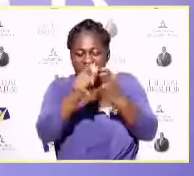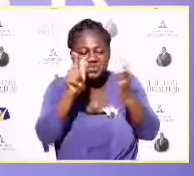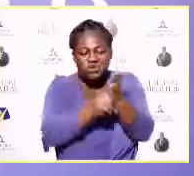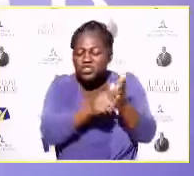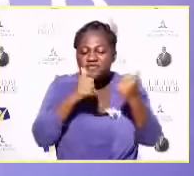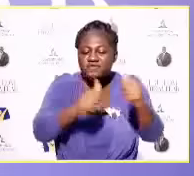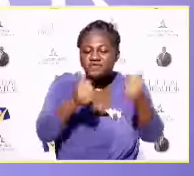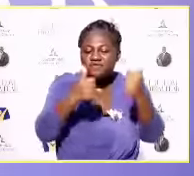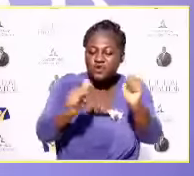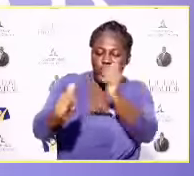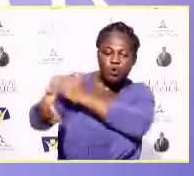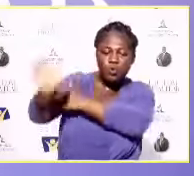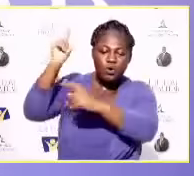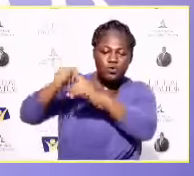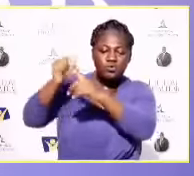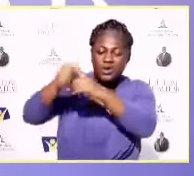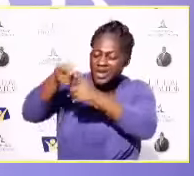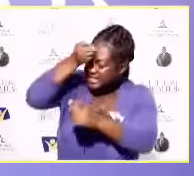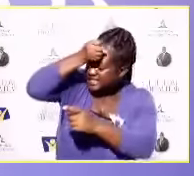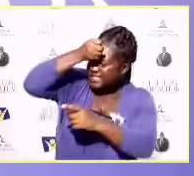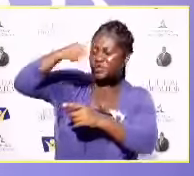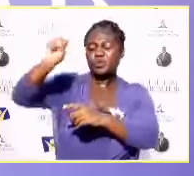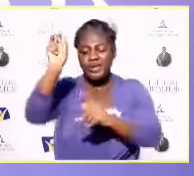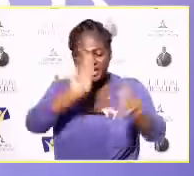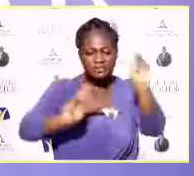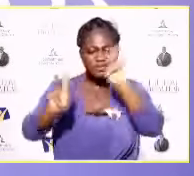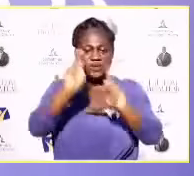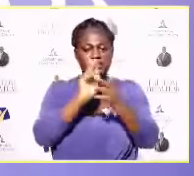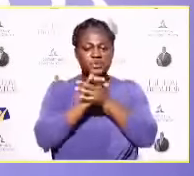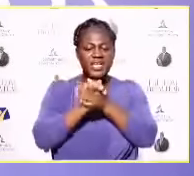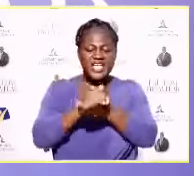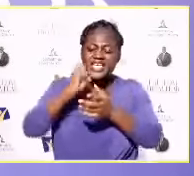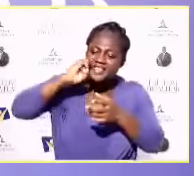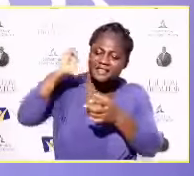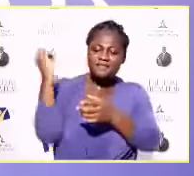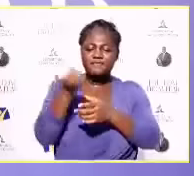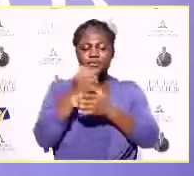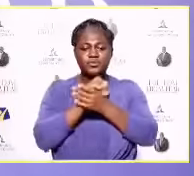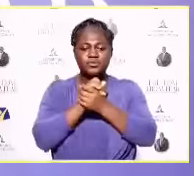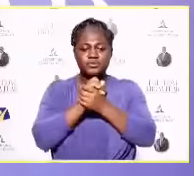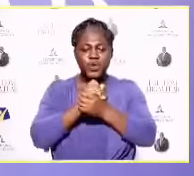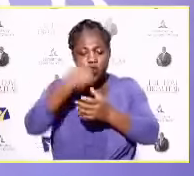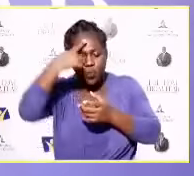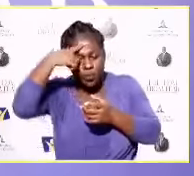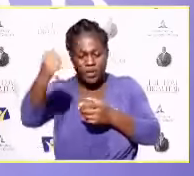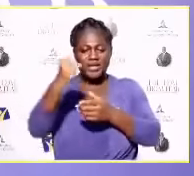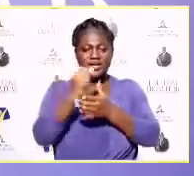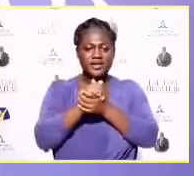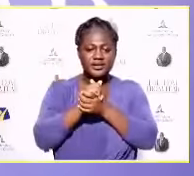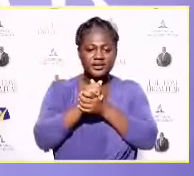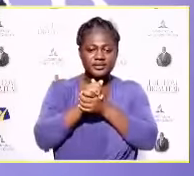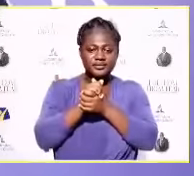lawless, disobedient, evil, wicked.